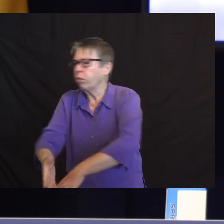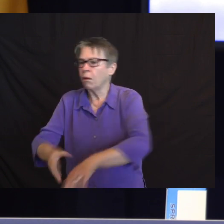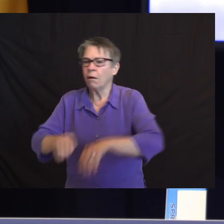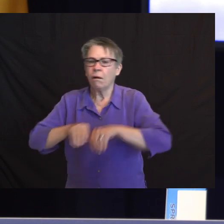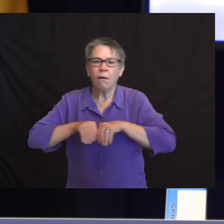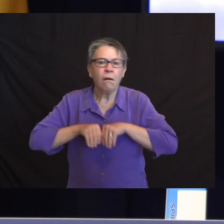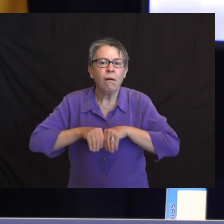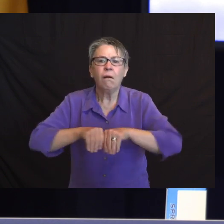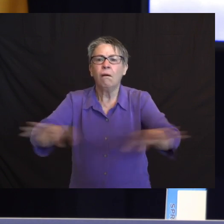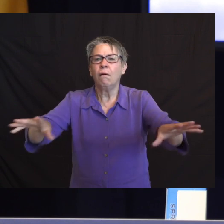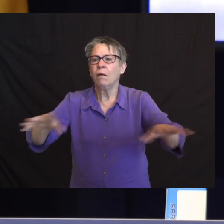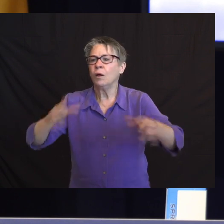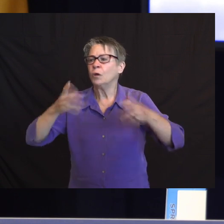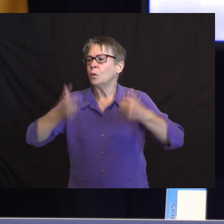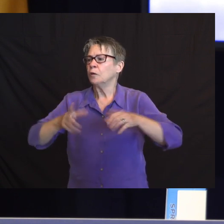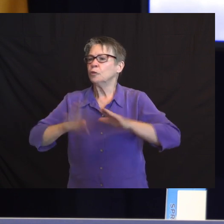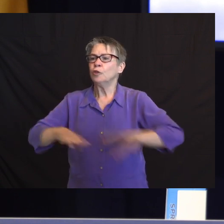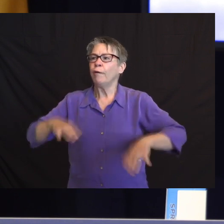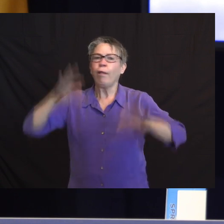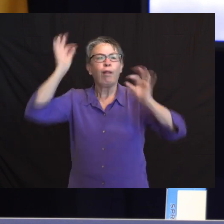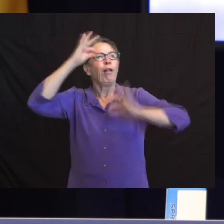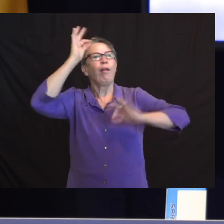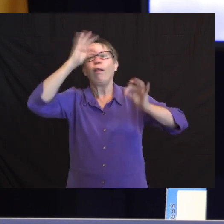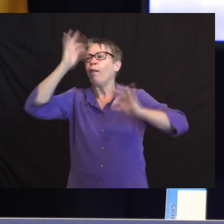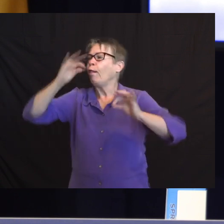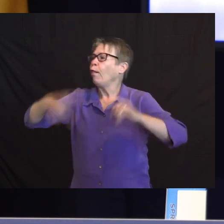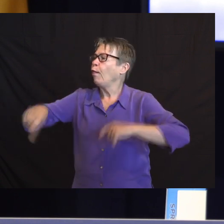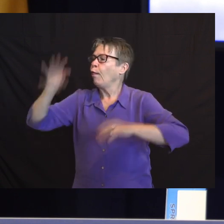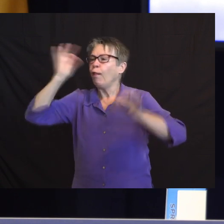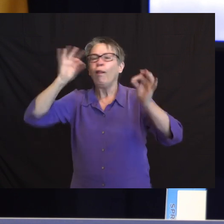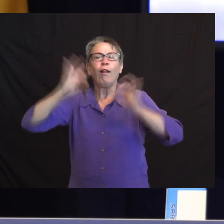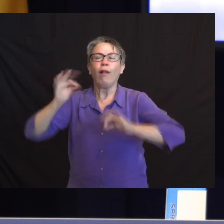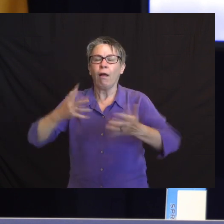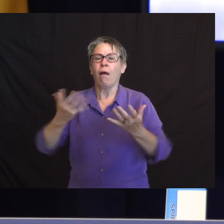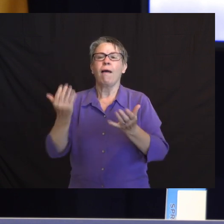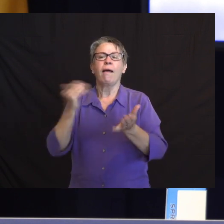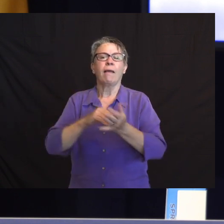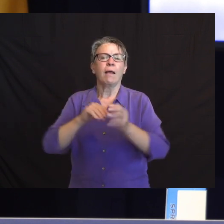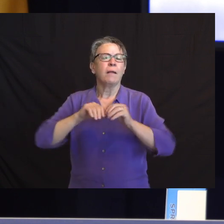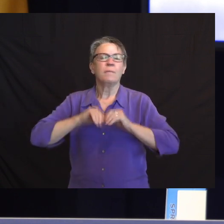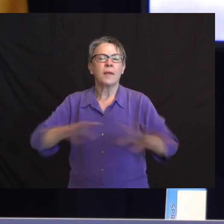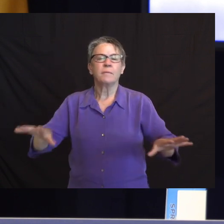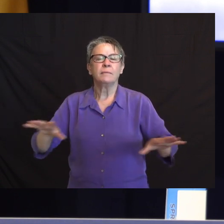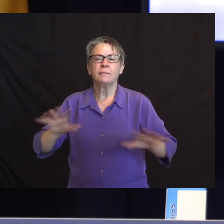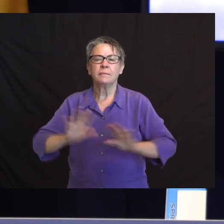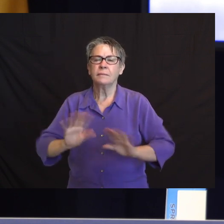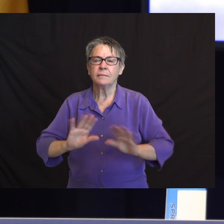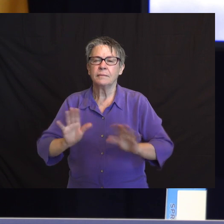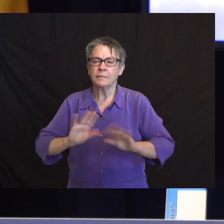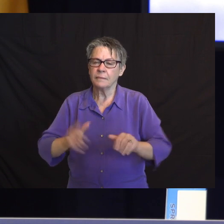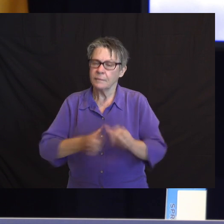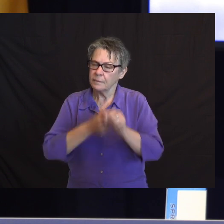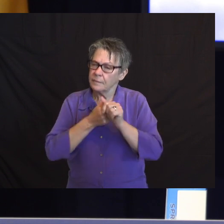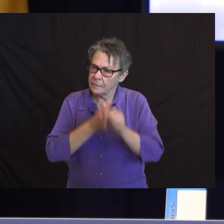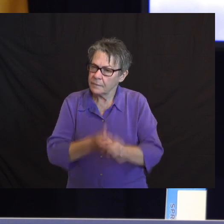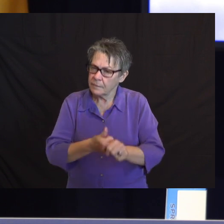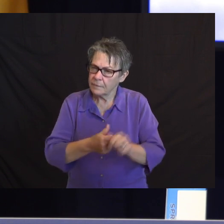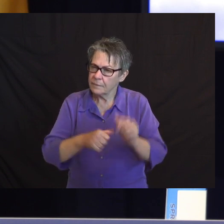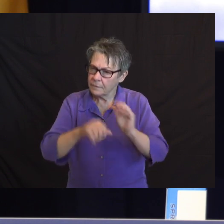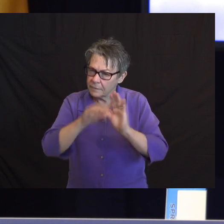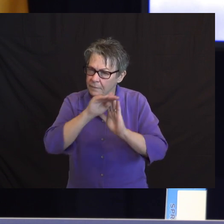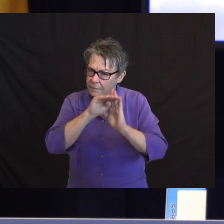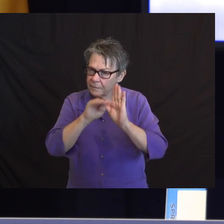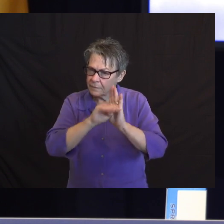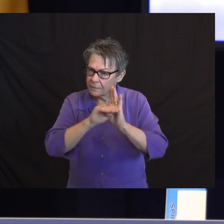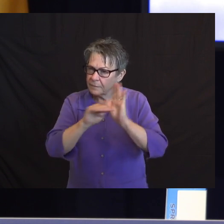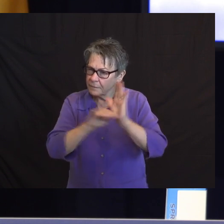take precautions to protect our health and those of our loved ones. Ensure you are safely distancing from others, at least